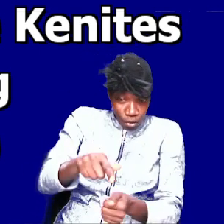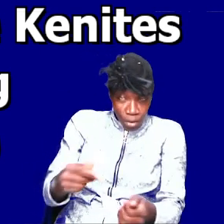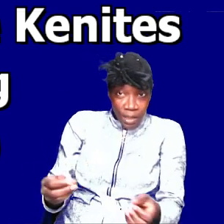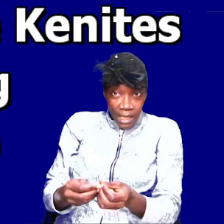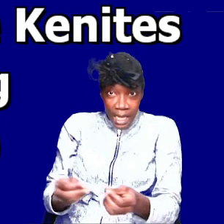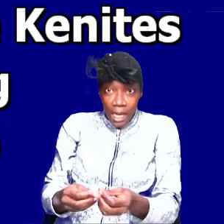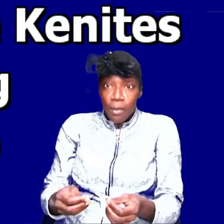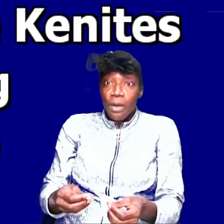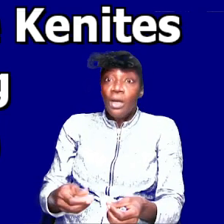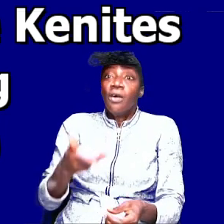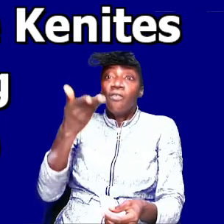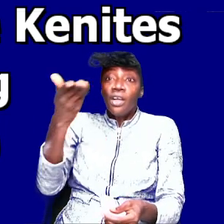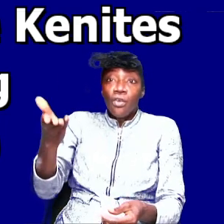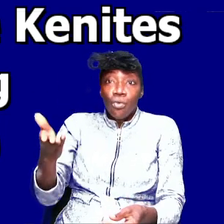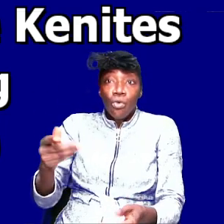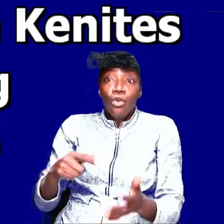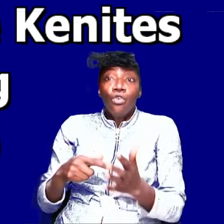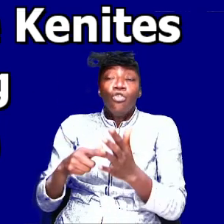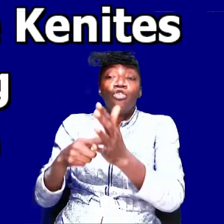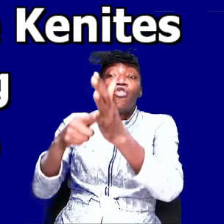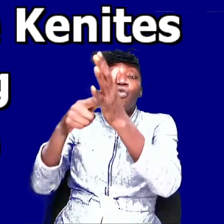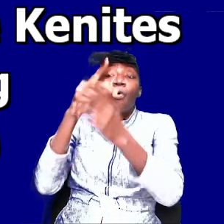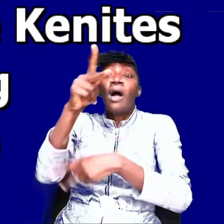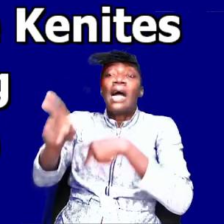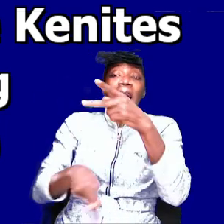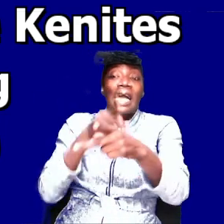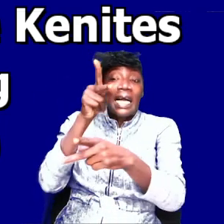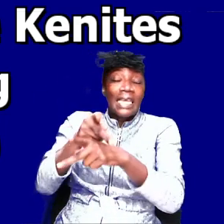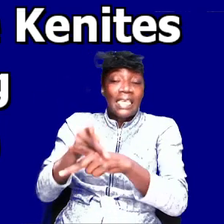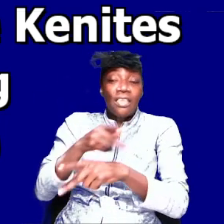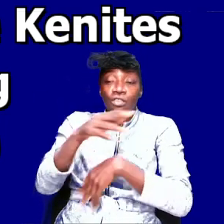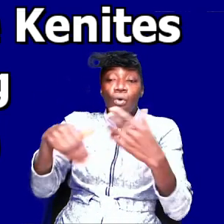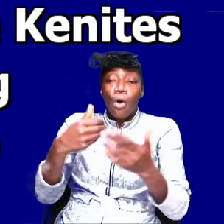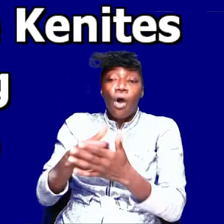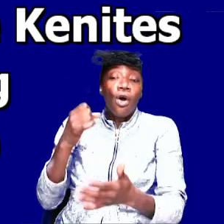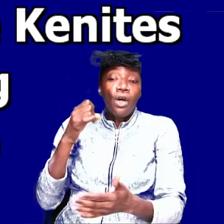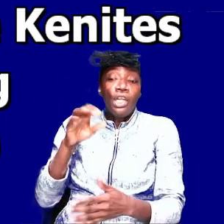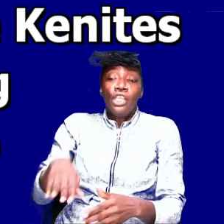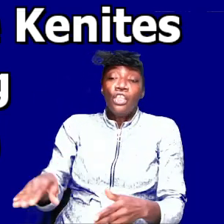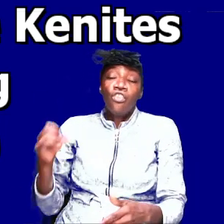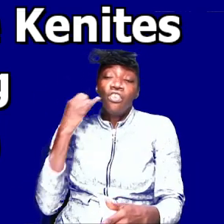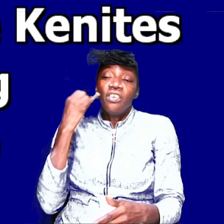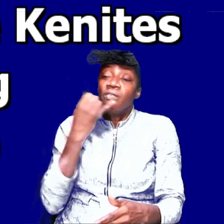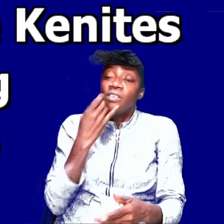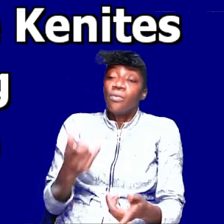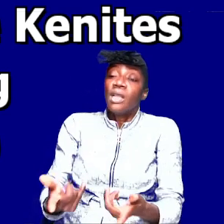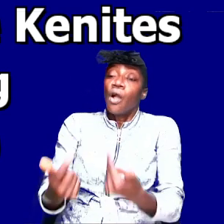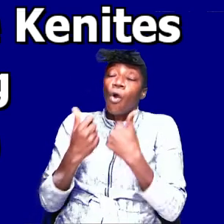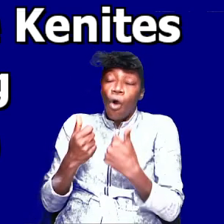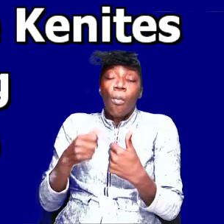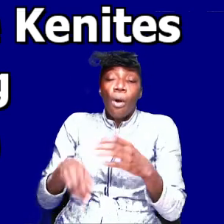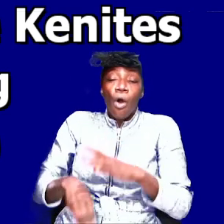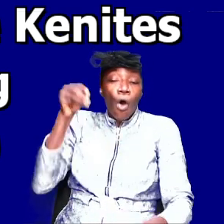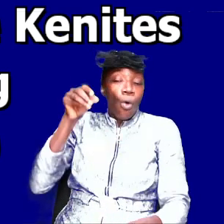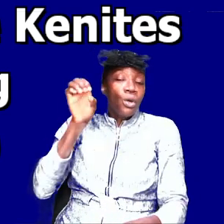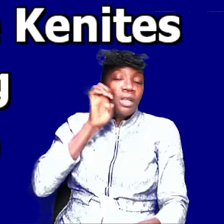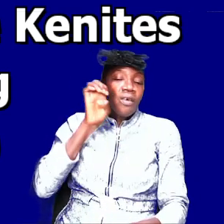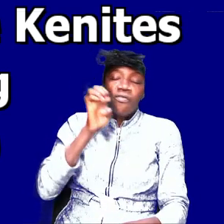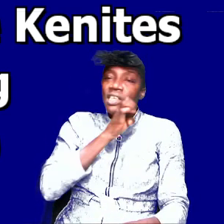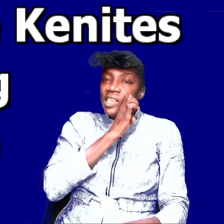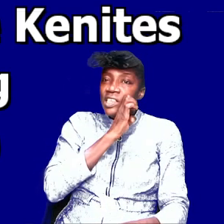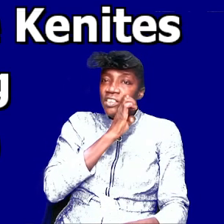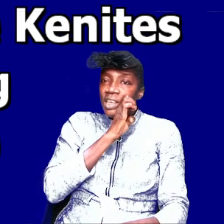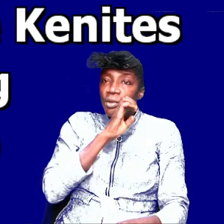he showed kindness to all the children of Israel when they came up out of Egypt. So the